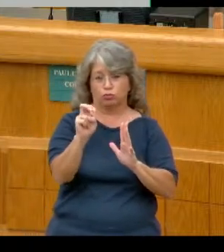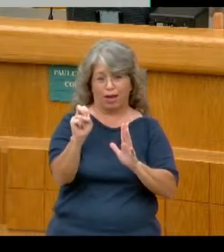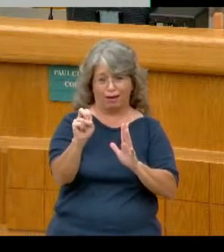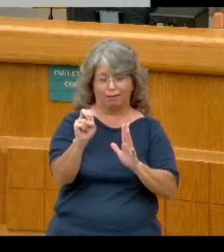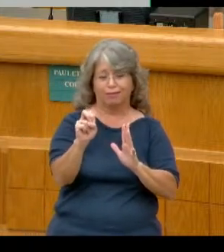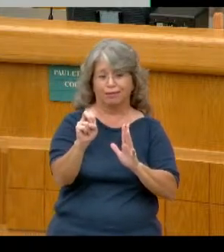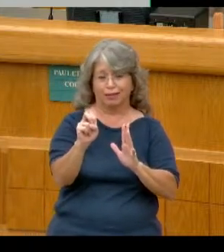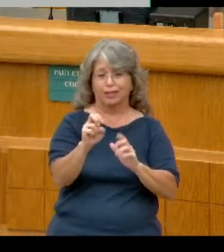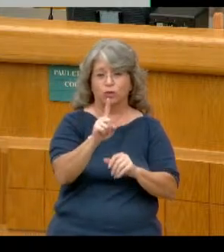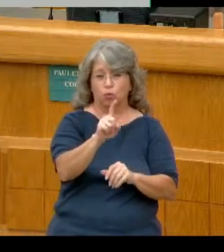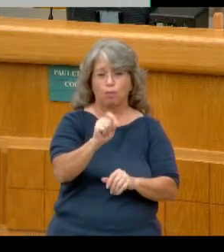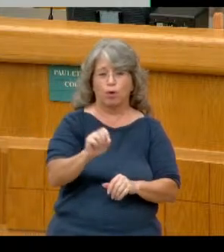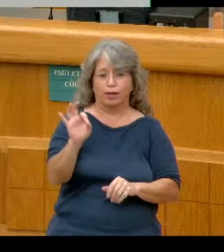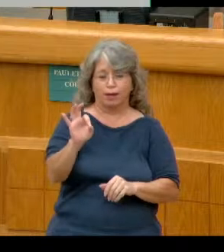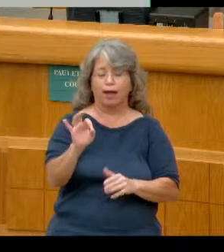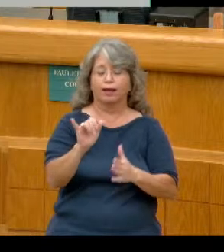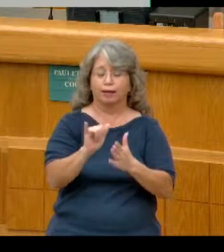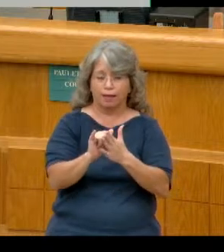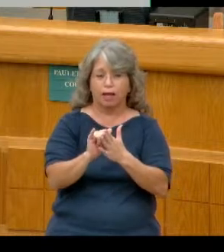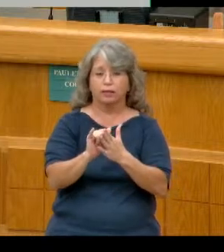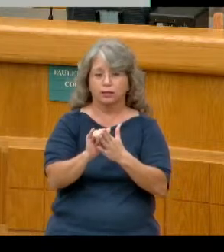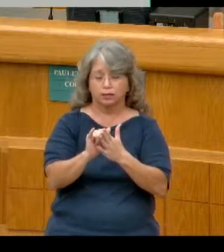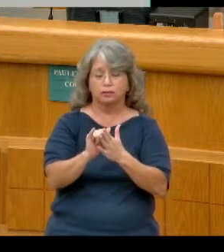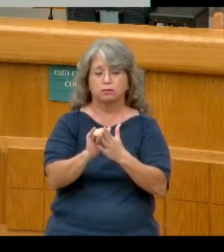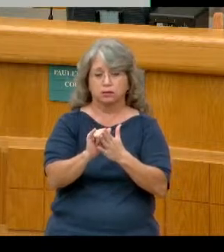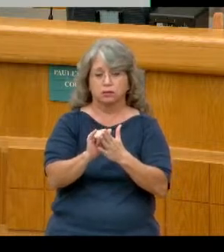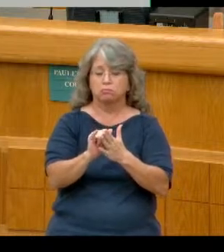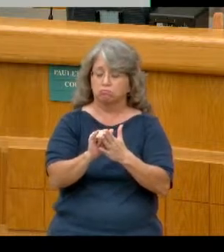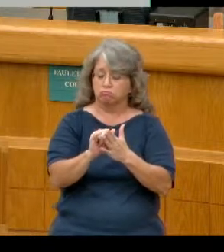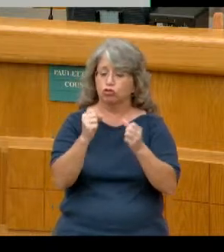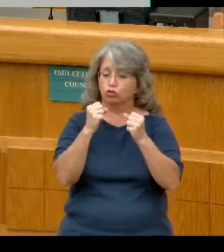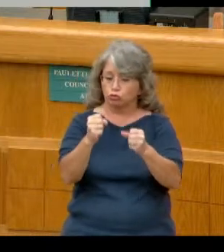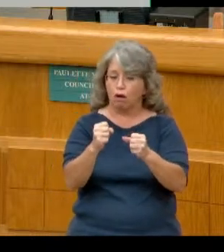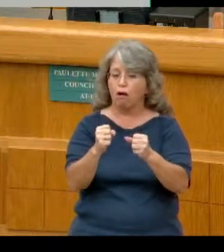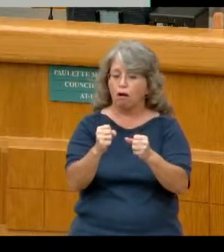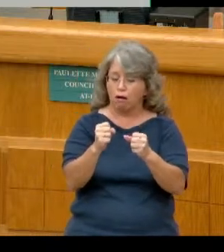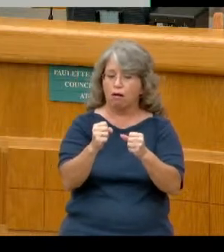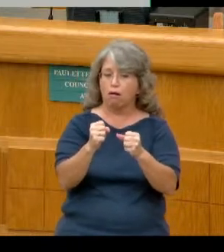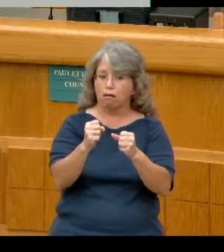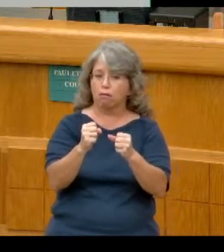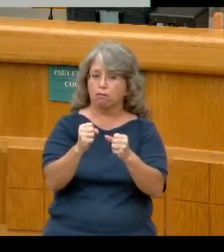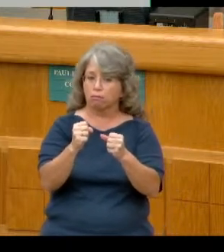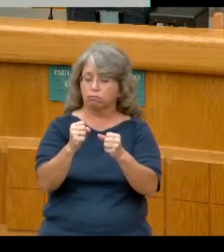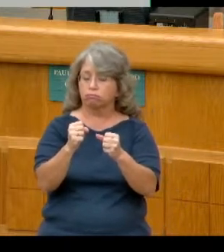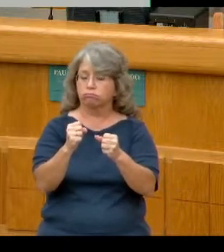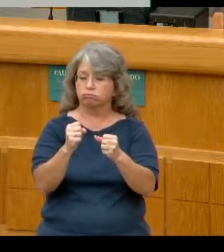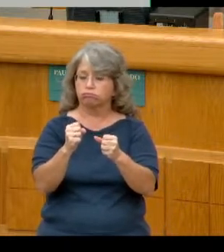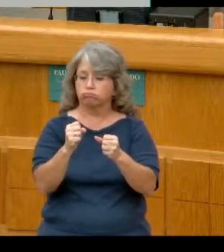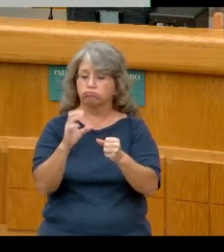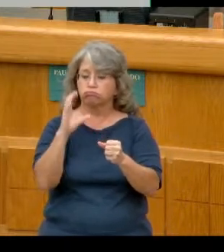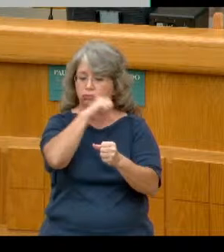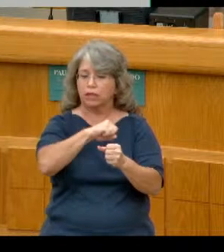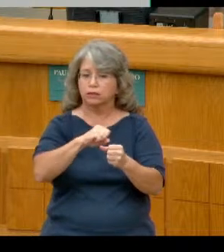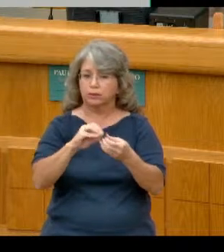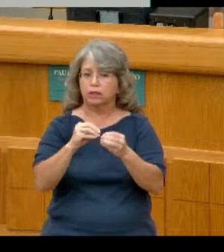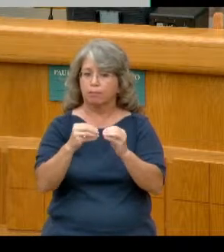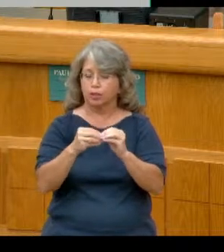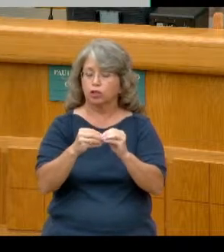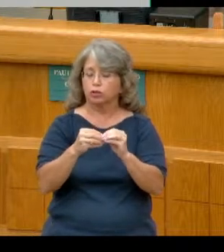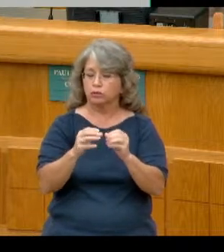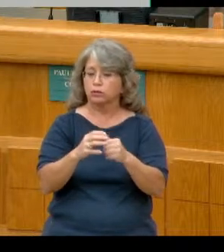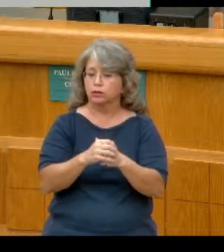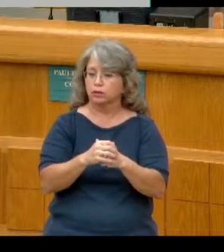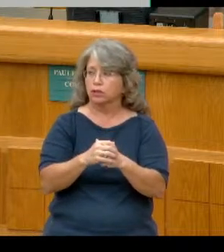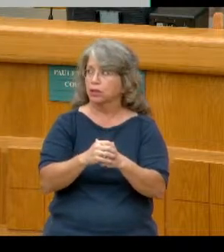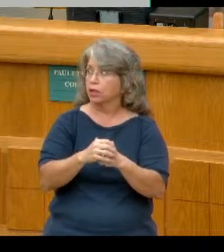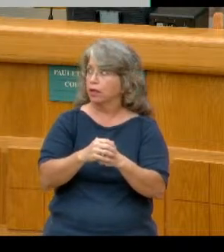We don't have a lot of uncertainty in this estimate at this point. It could be a little higher, it could be a little lower, but 1.9 is a pretty good fit. The